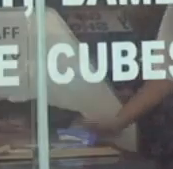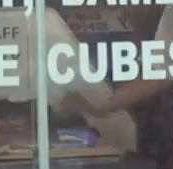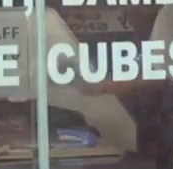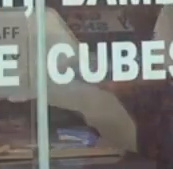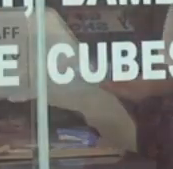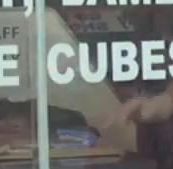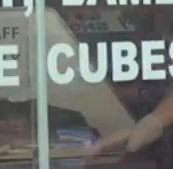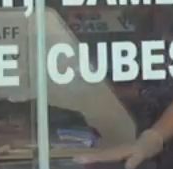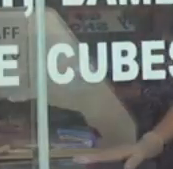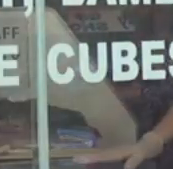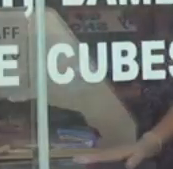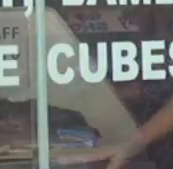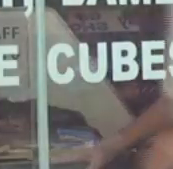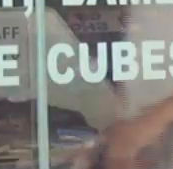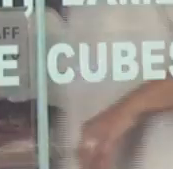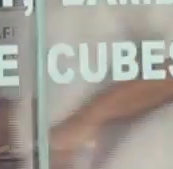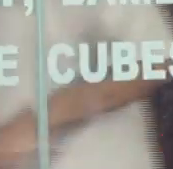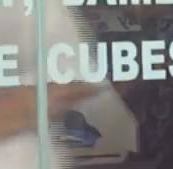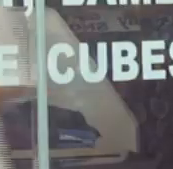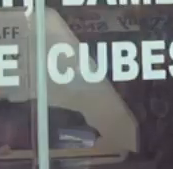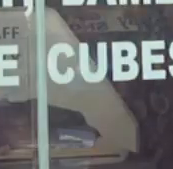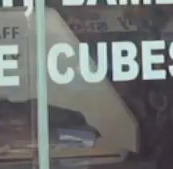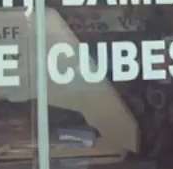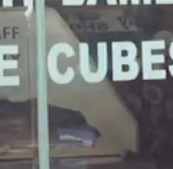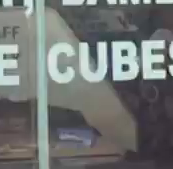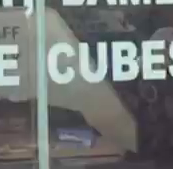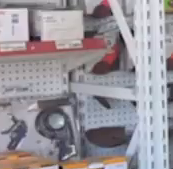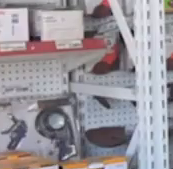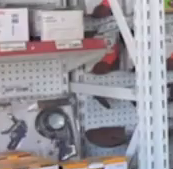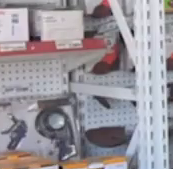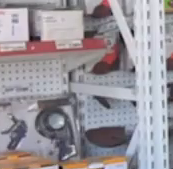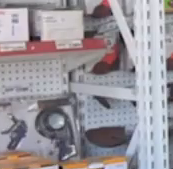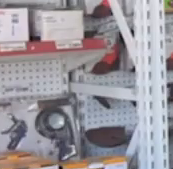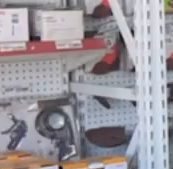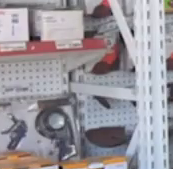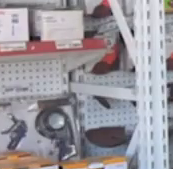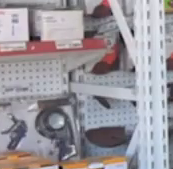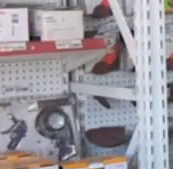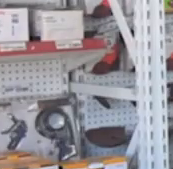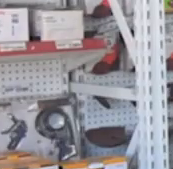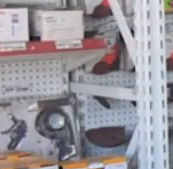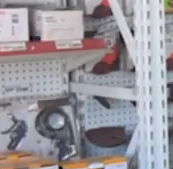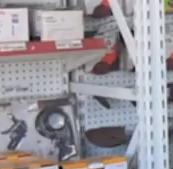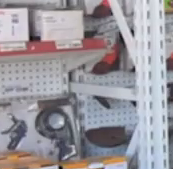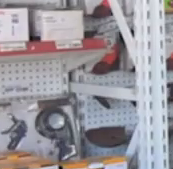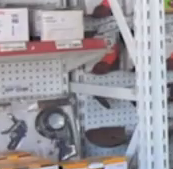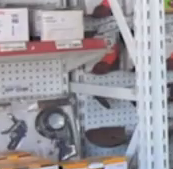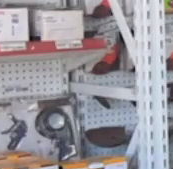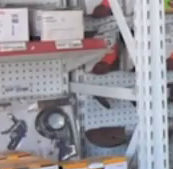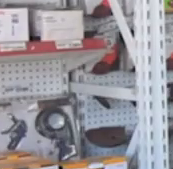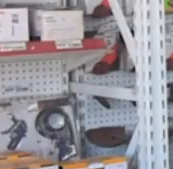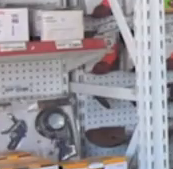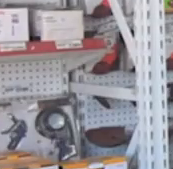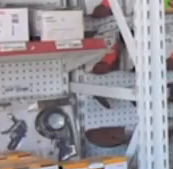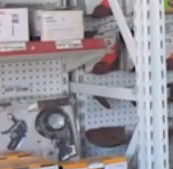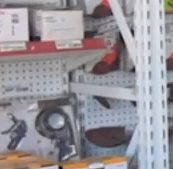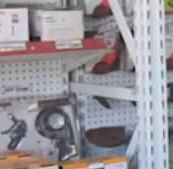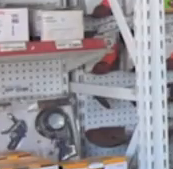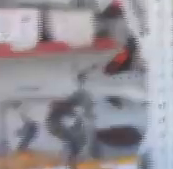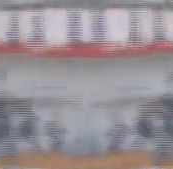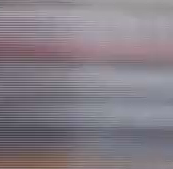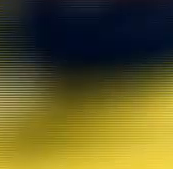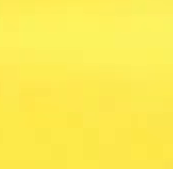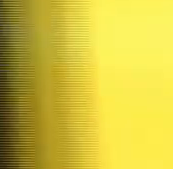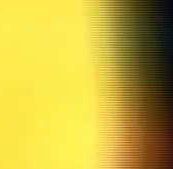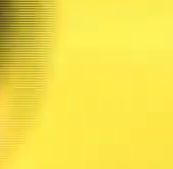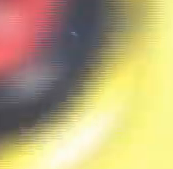toka au talita kana warang na mula fm na banduan serre solomina gua tawasan betapa to warang na mula fm na banduan serre